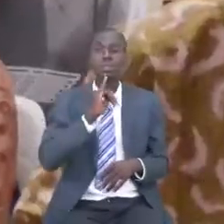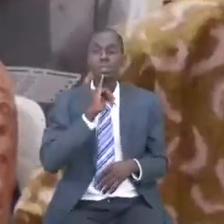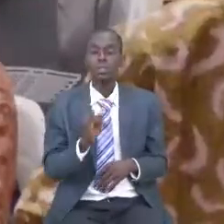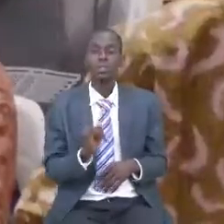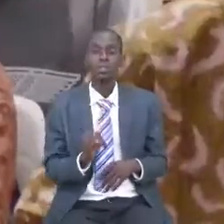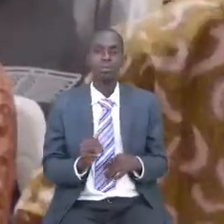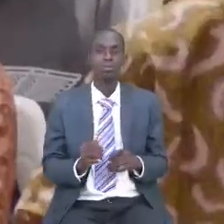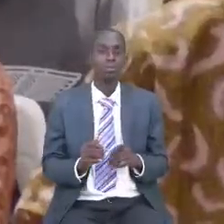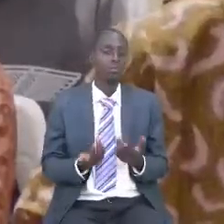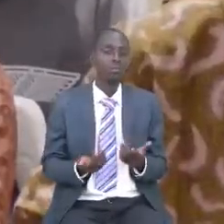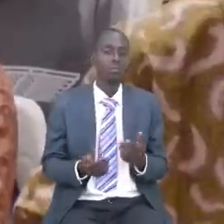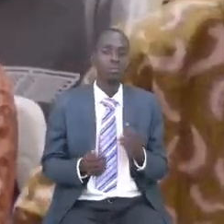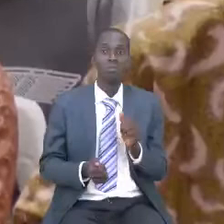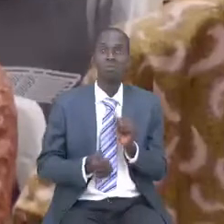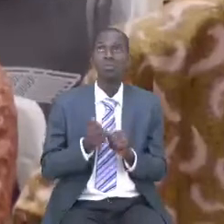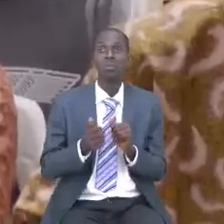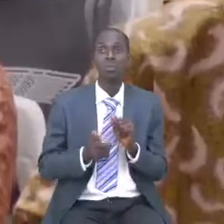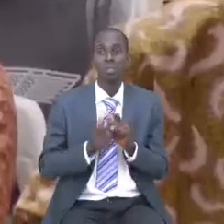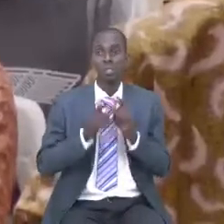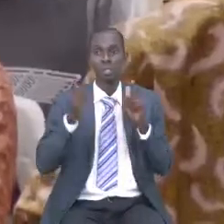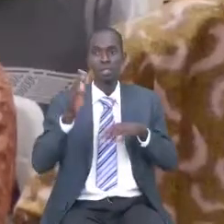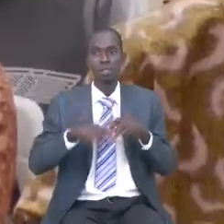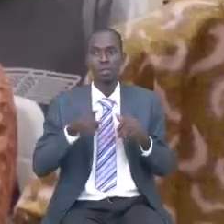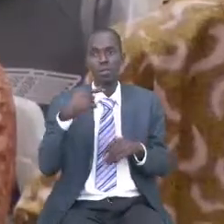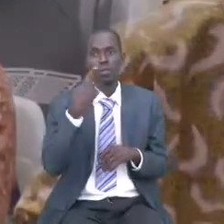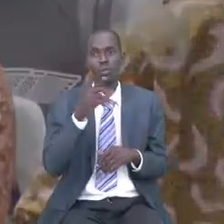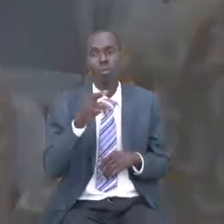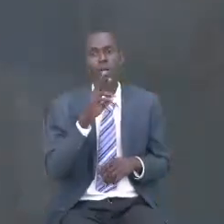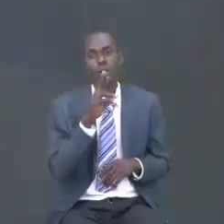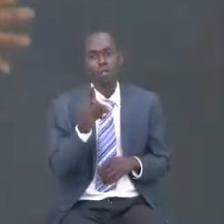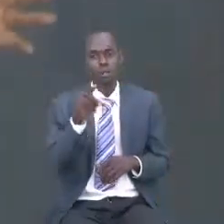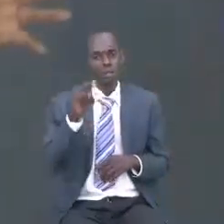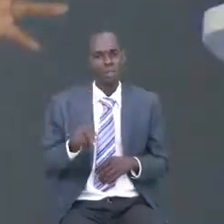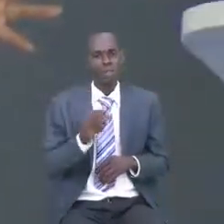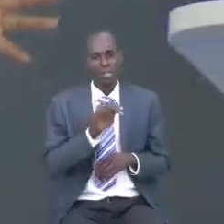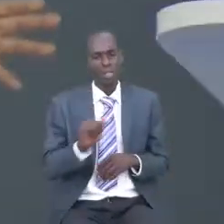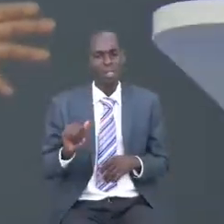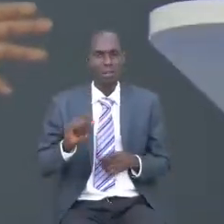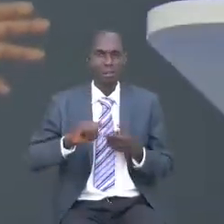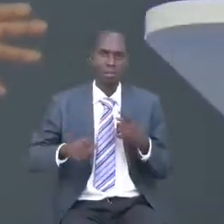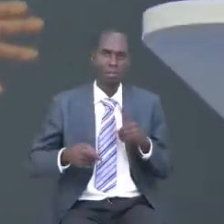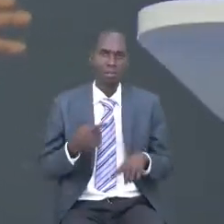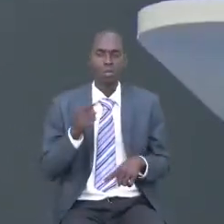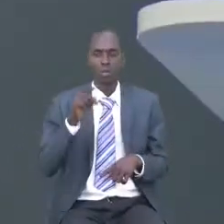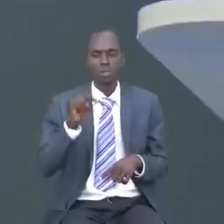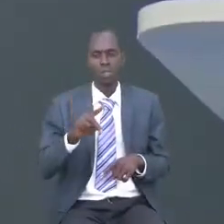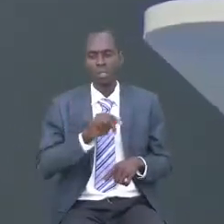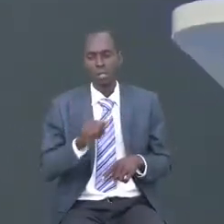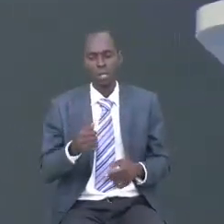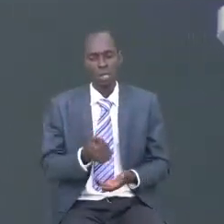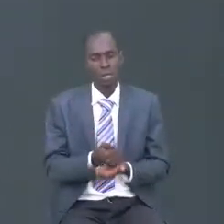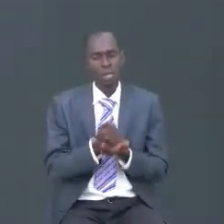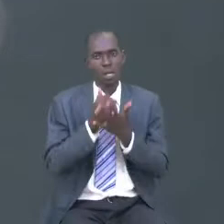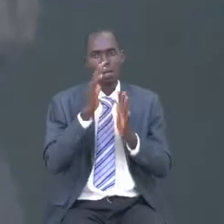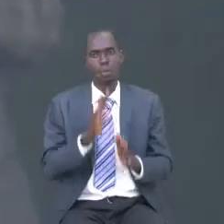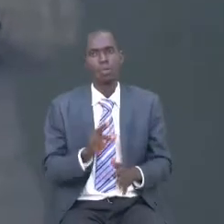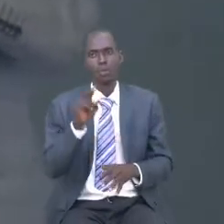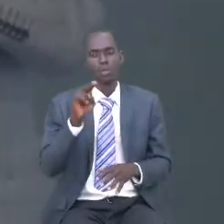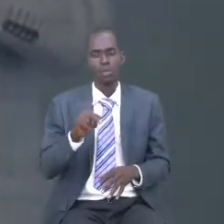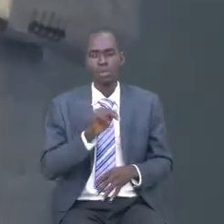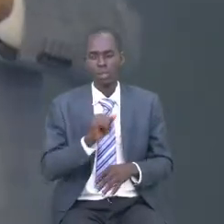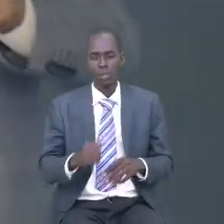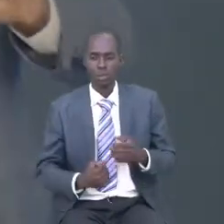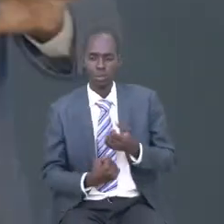are. Because of that, you need a partner. You need a helper. You need a